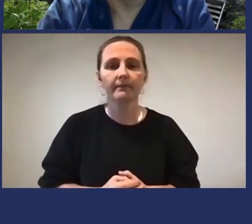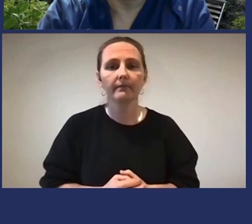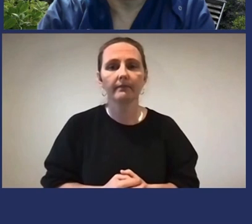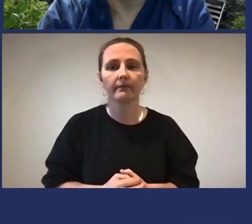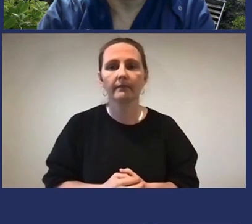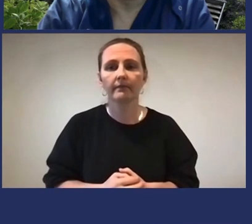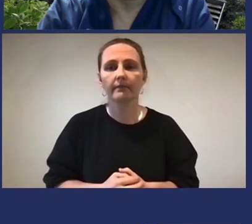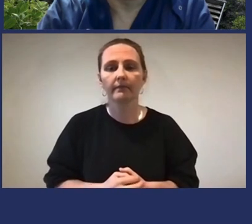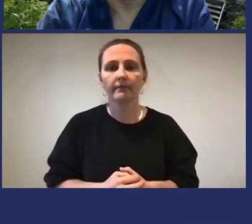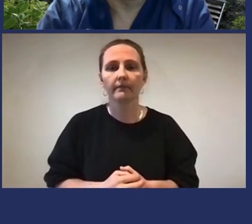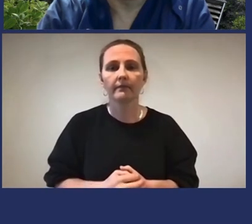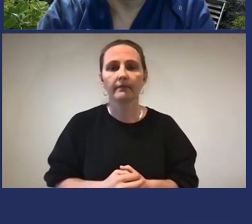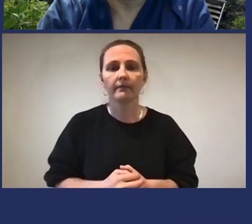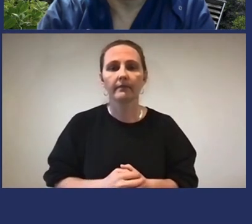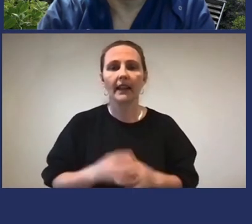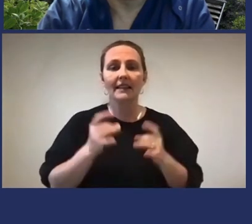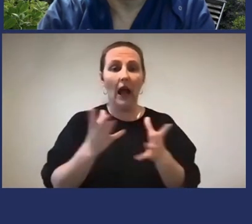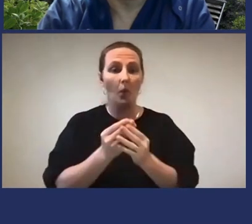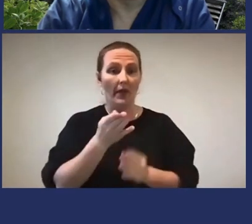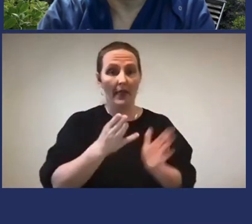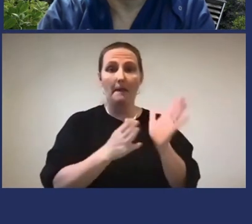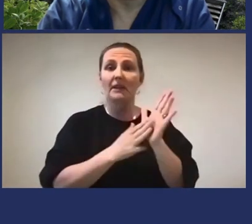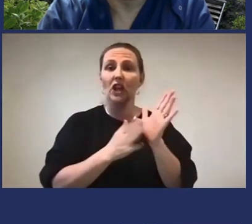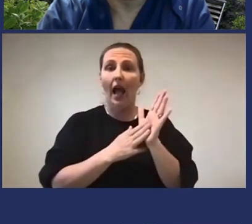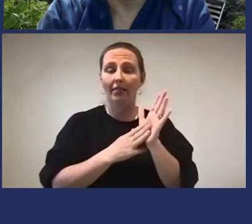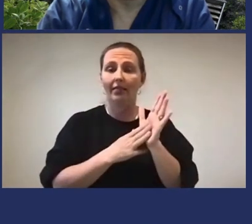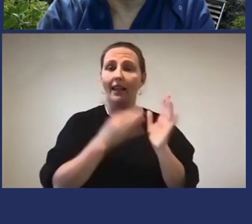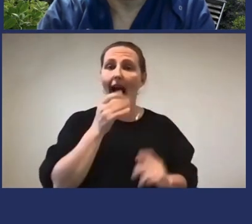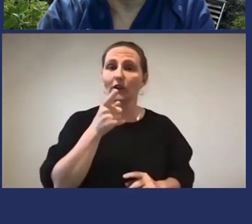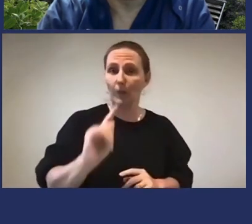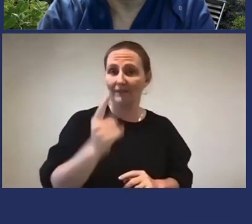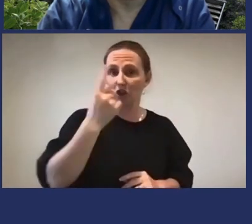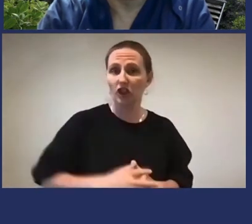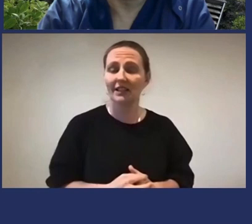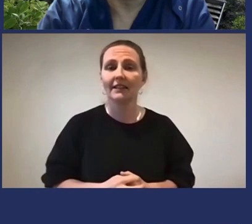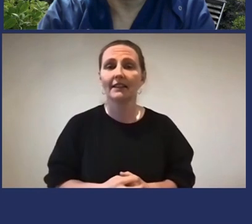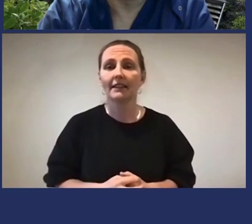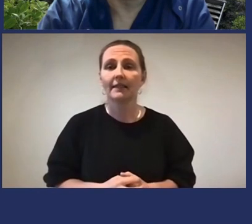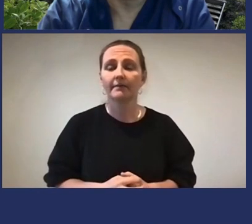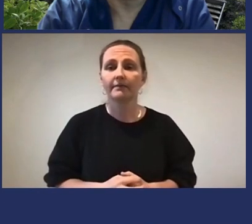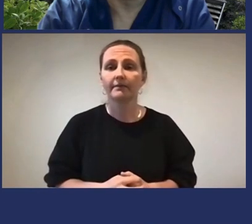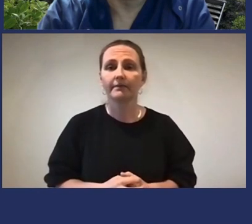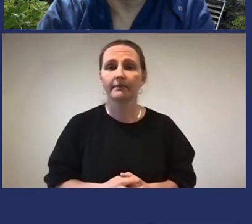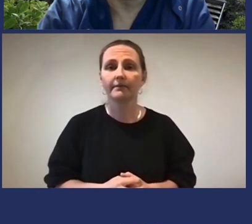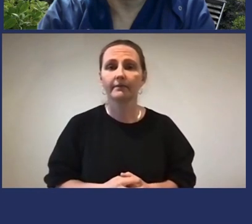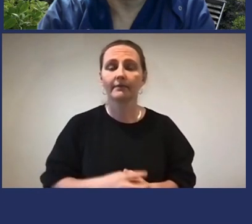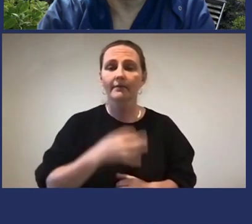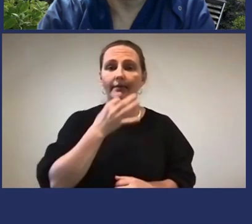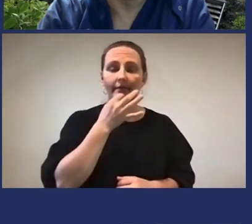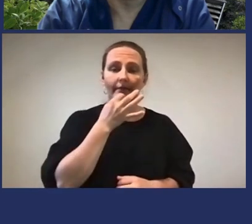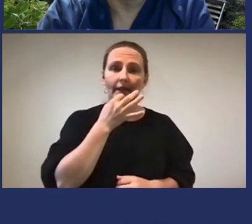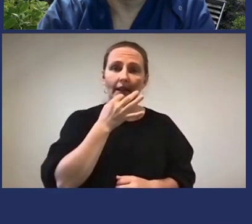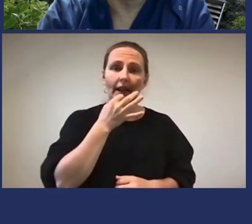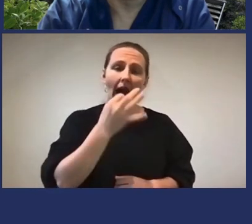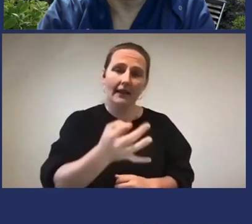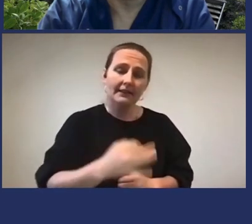So maybe Michelle, I might come to you first and ask this question of you.